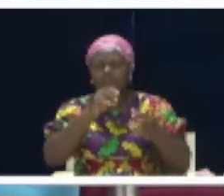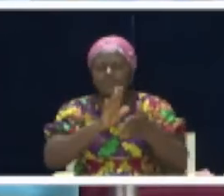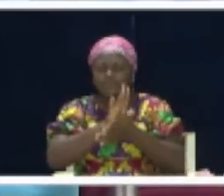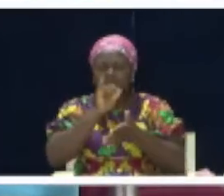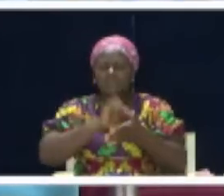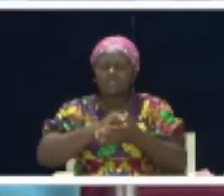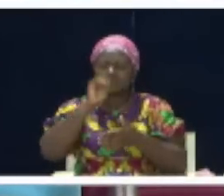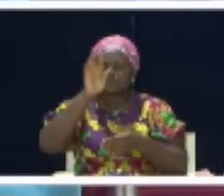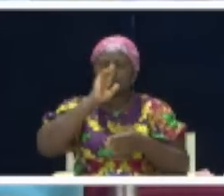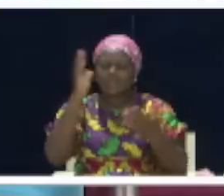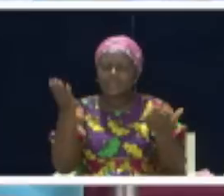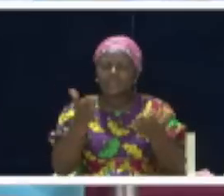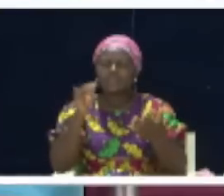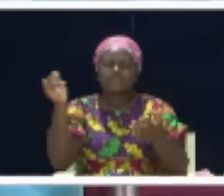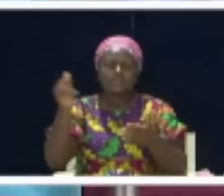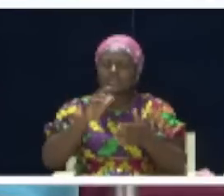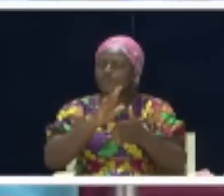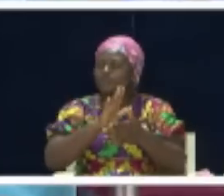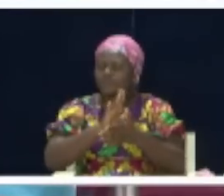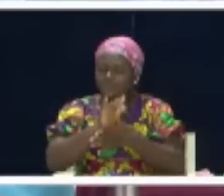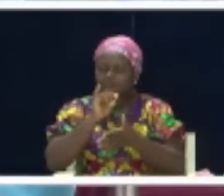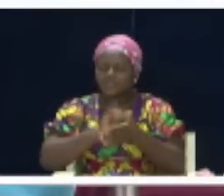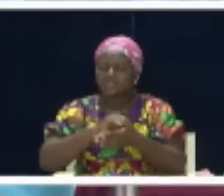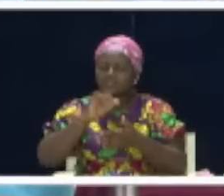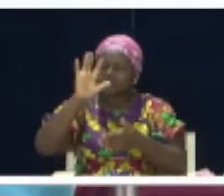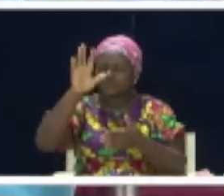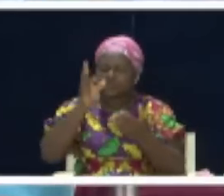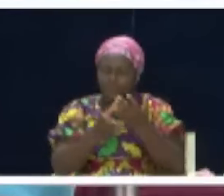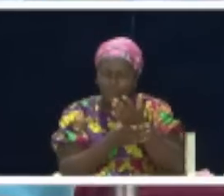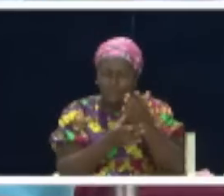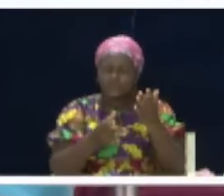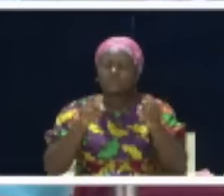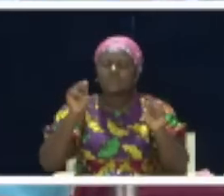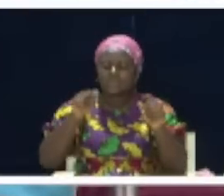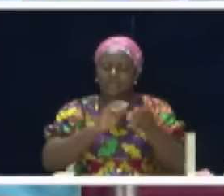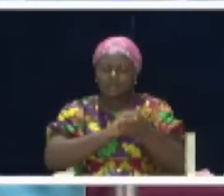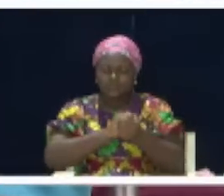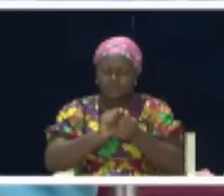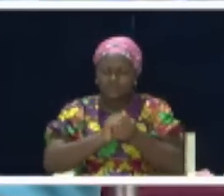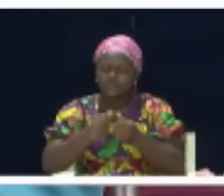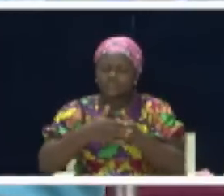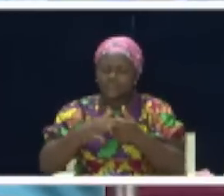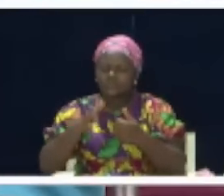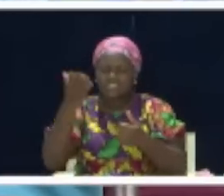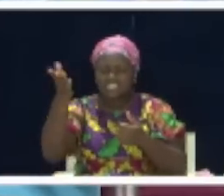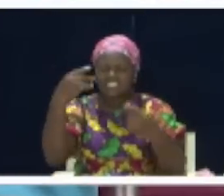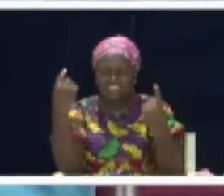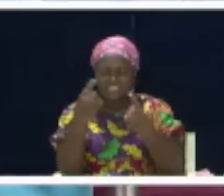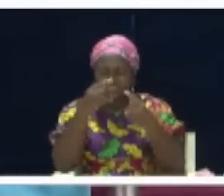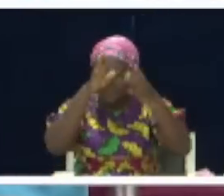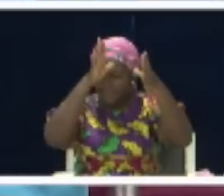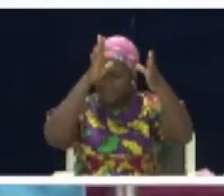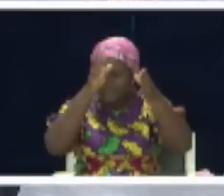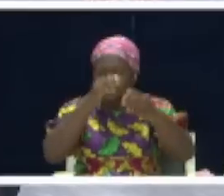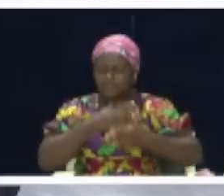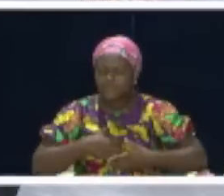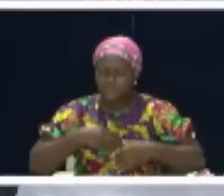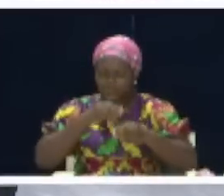They believe that your blood can wipe away their sins. Father, please honor their faith.